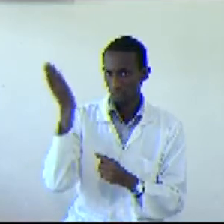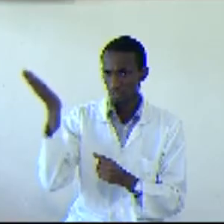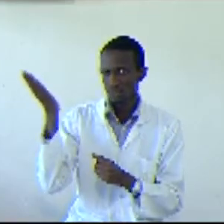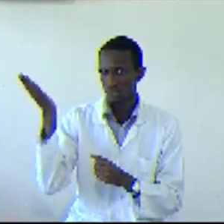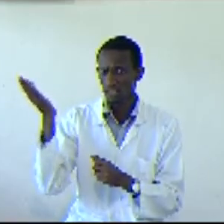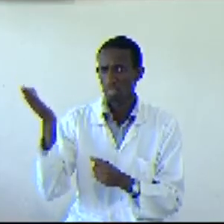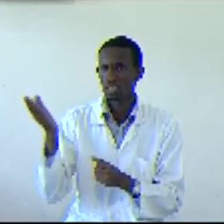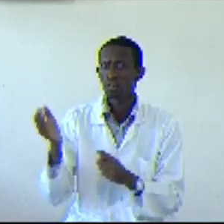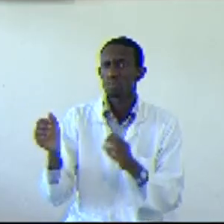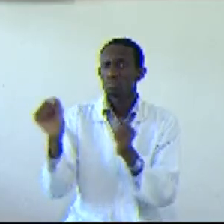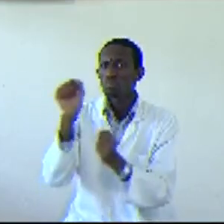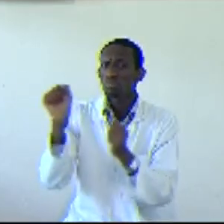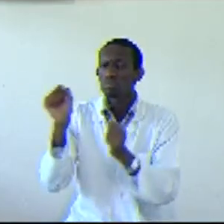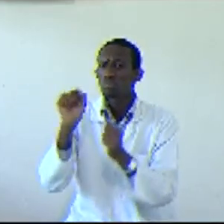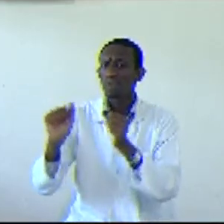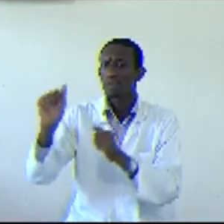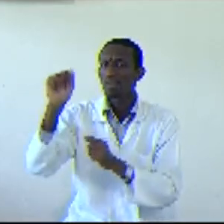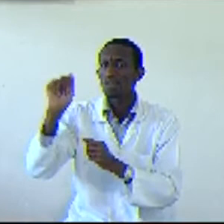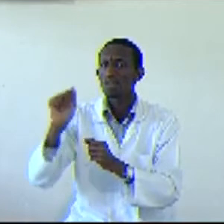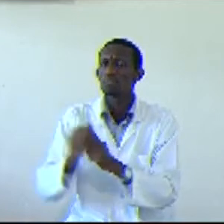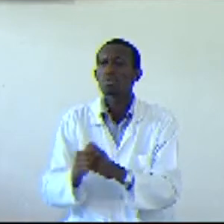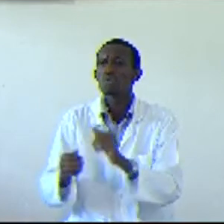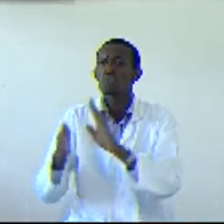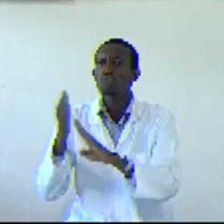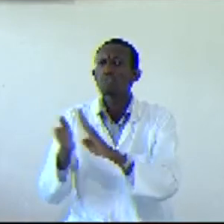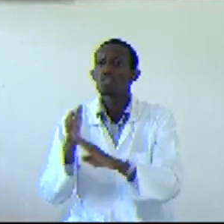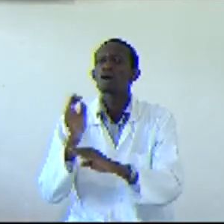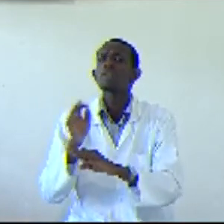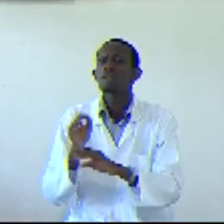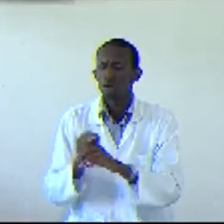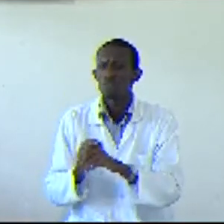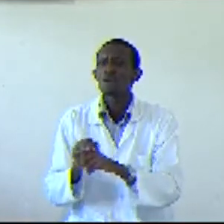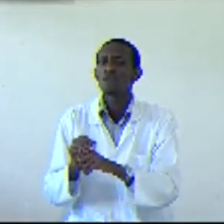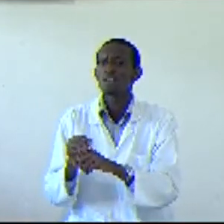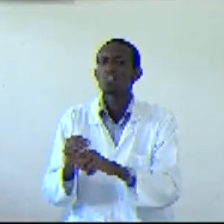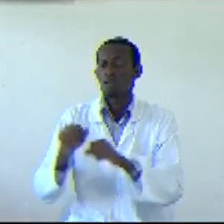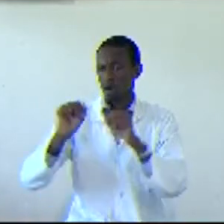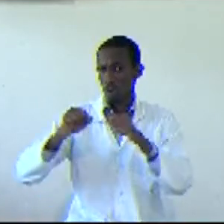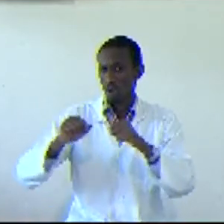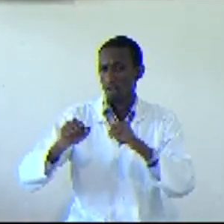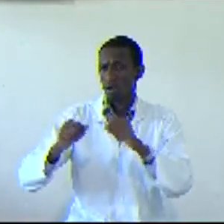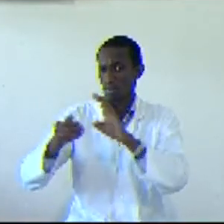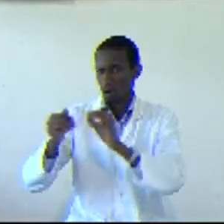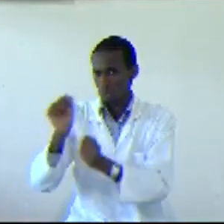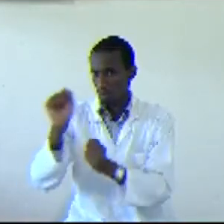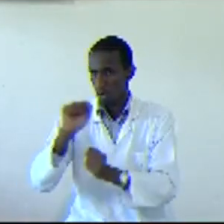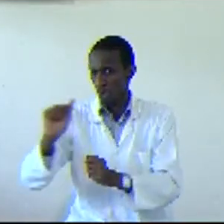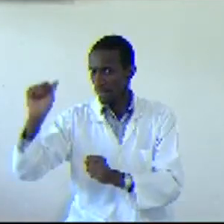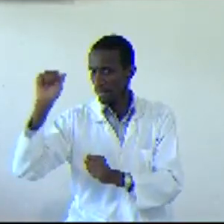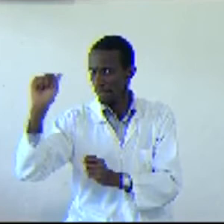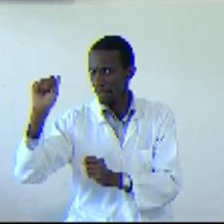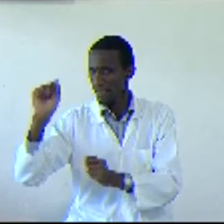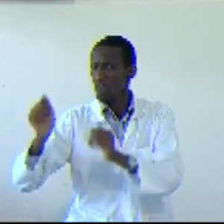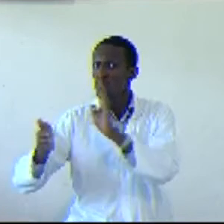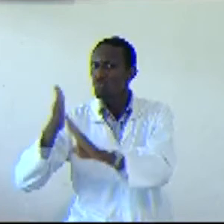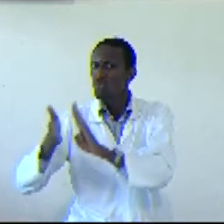speed, and then you would have now to say, okay, the car A is the one that has a